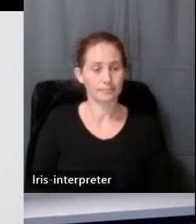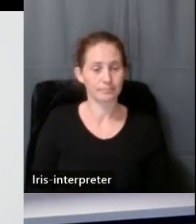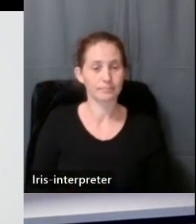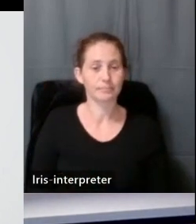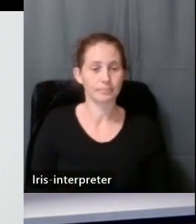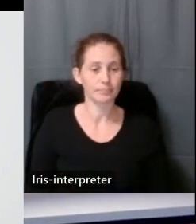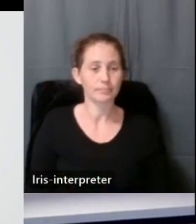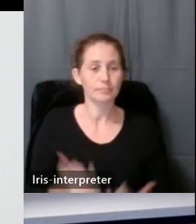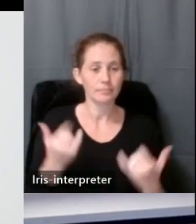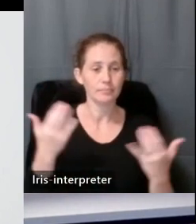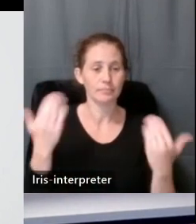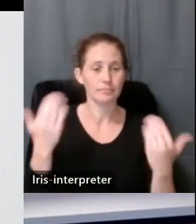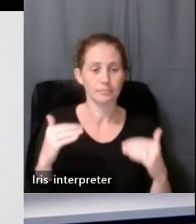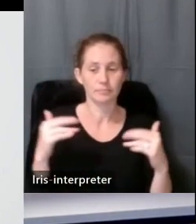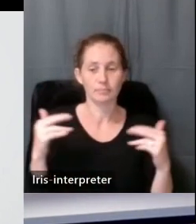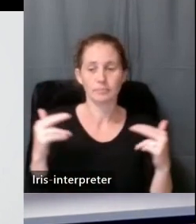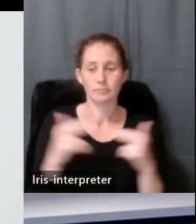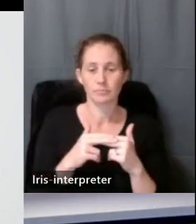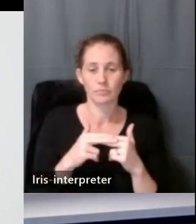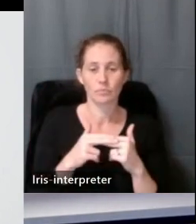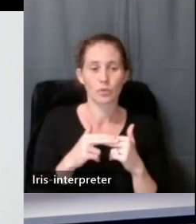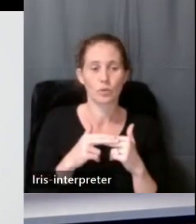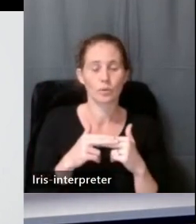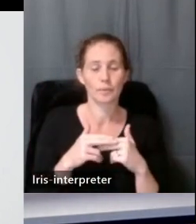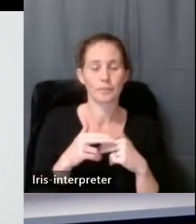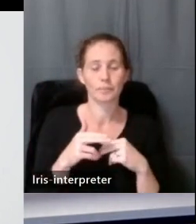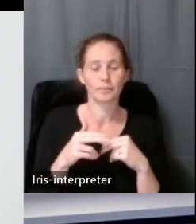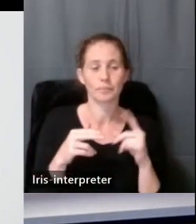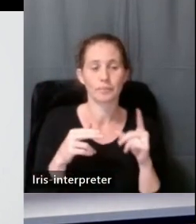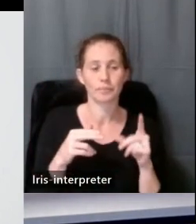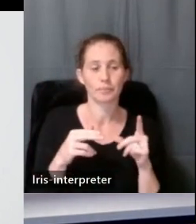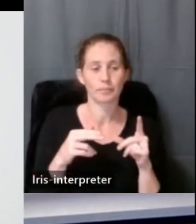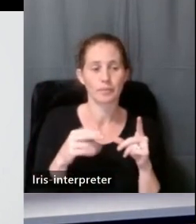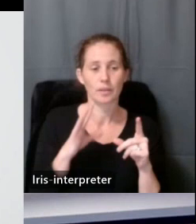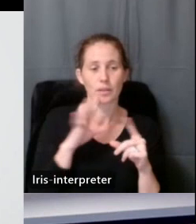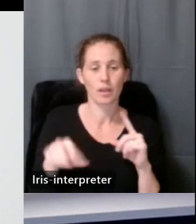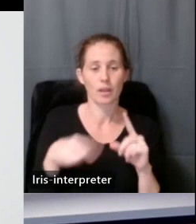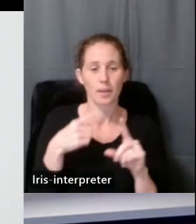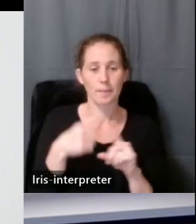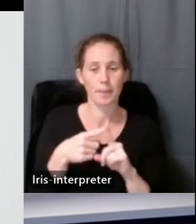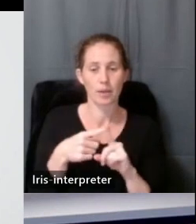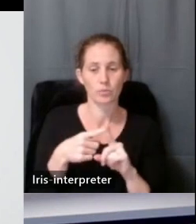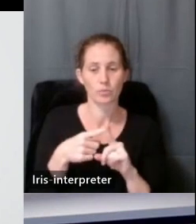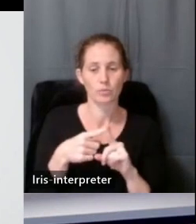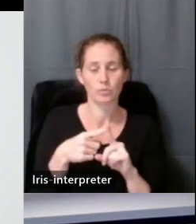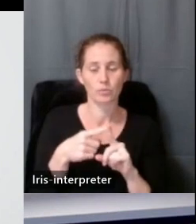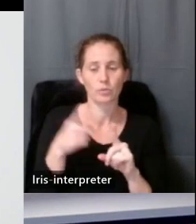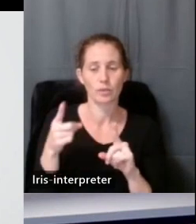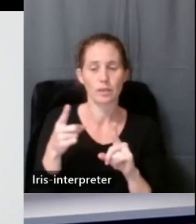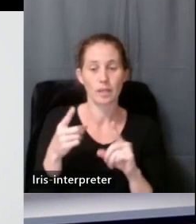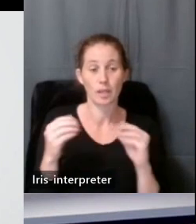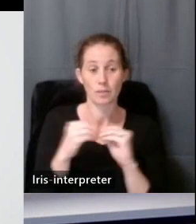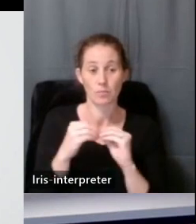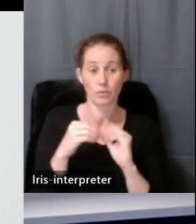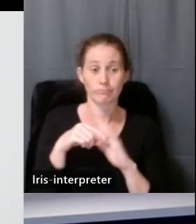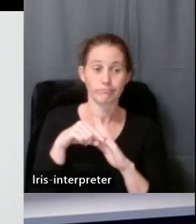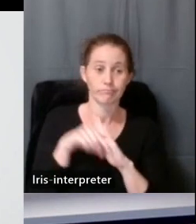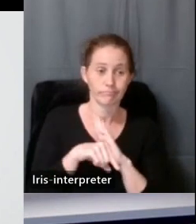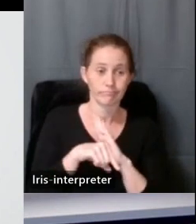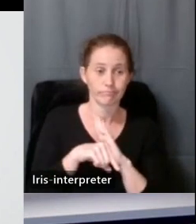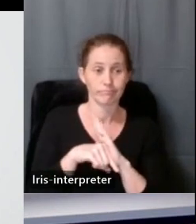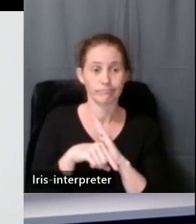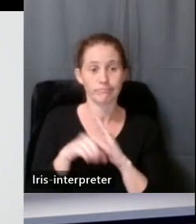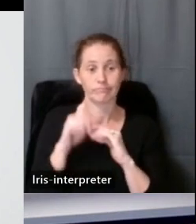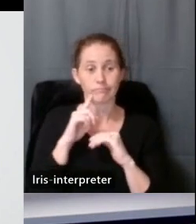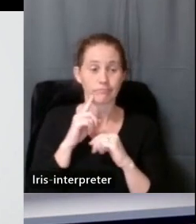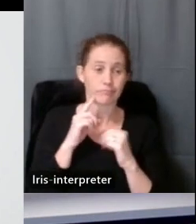So let's move now to the next slide. Let's talk about the more intense